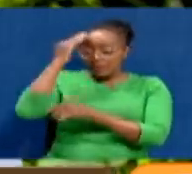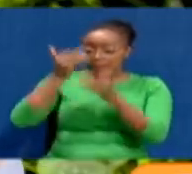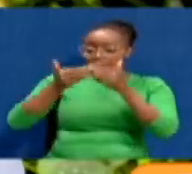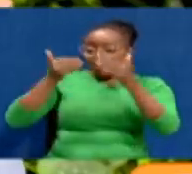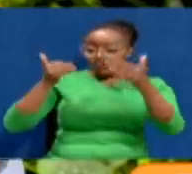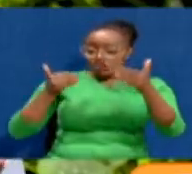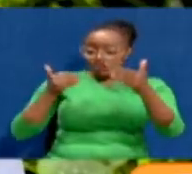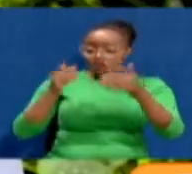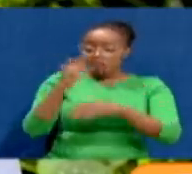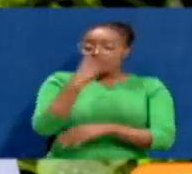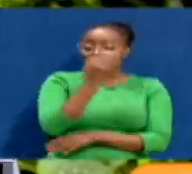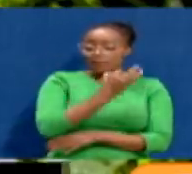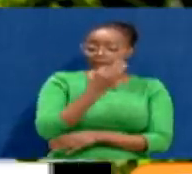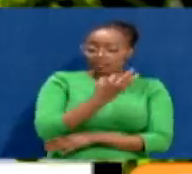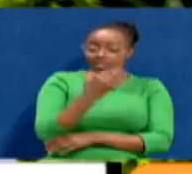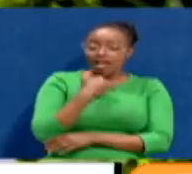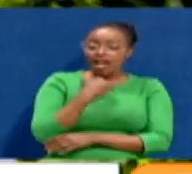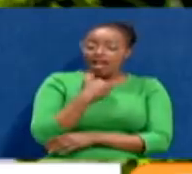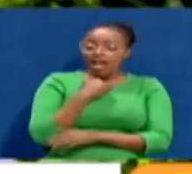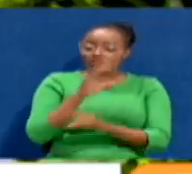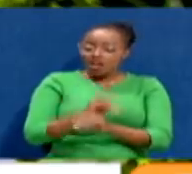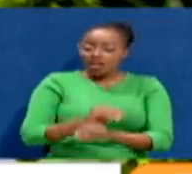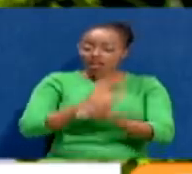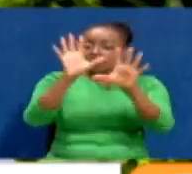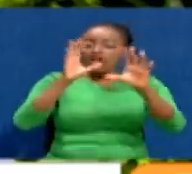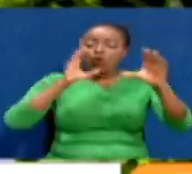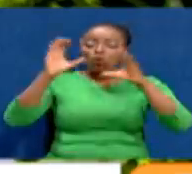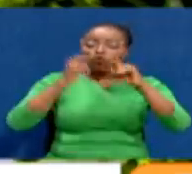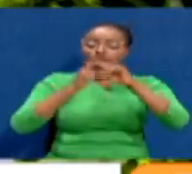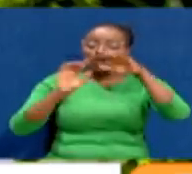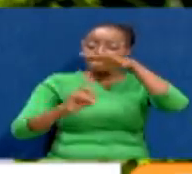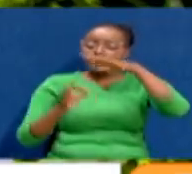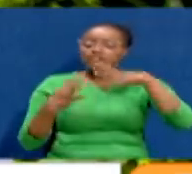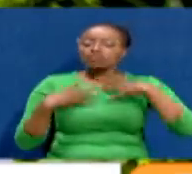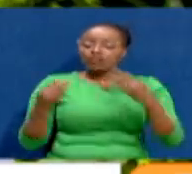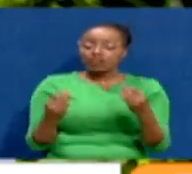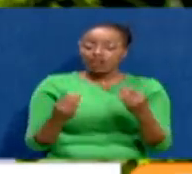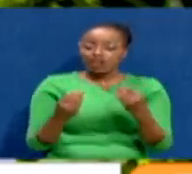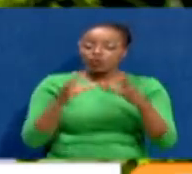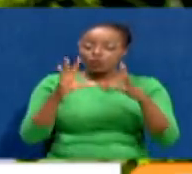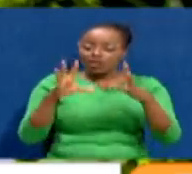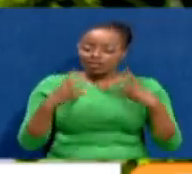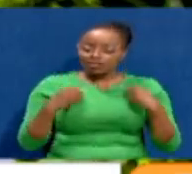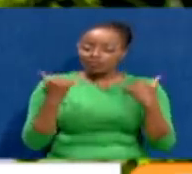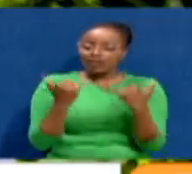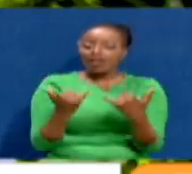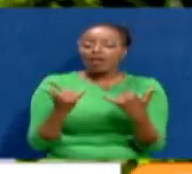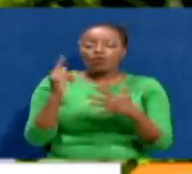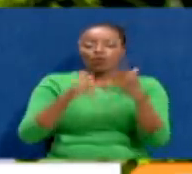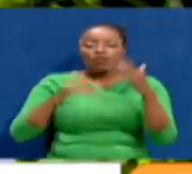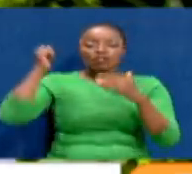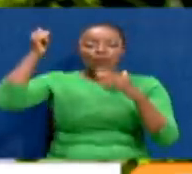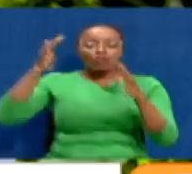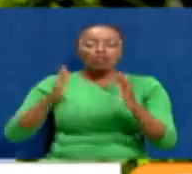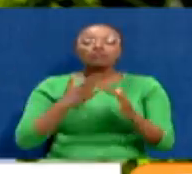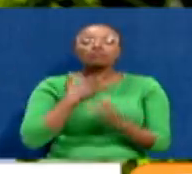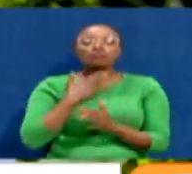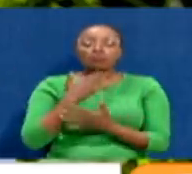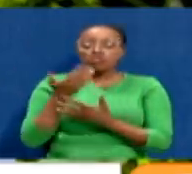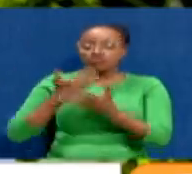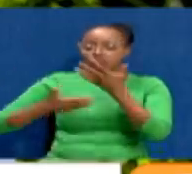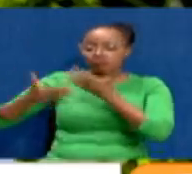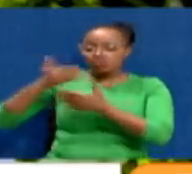previously, from March, there was very clear communication from the Ministry of Health. Let us accept that politicians want to